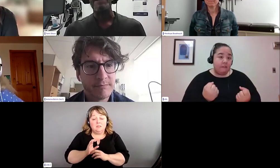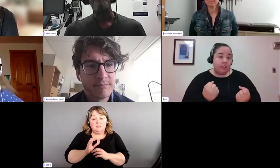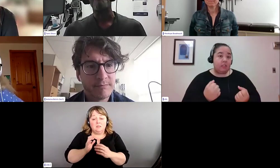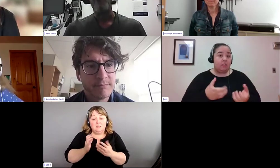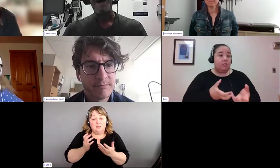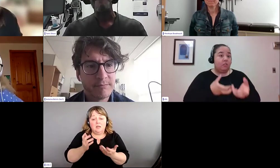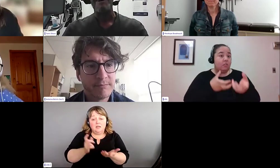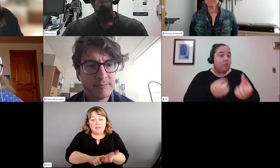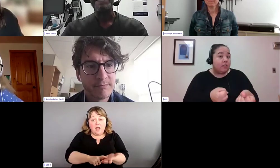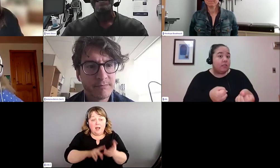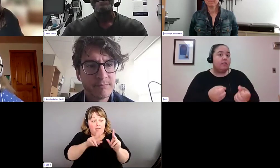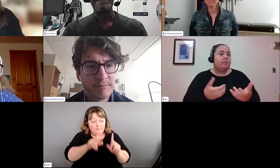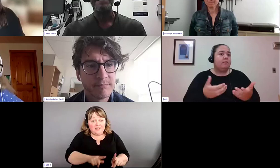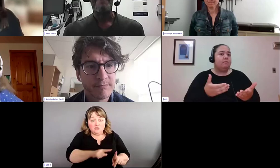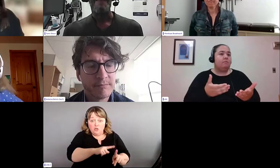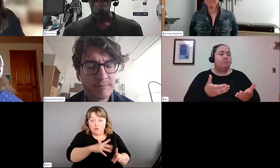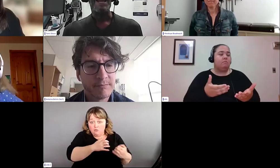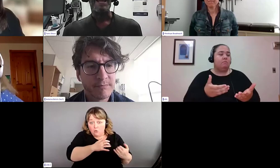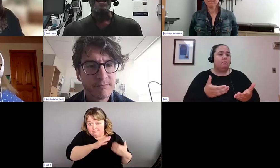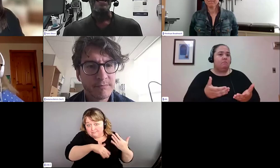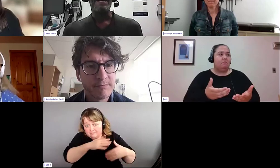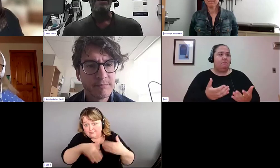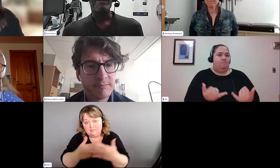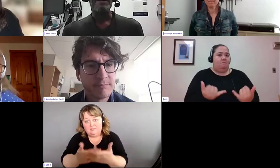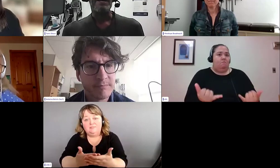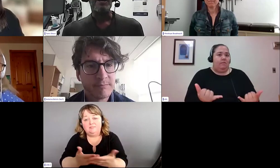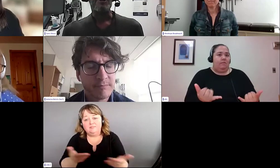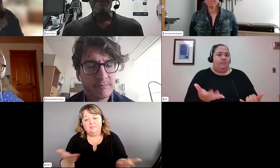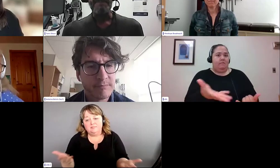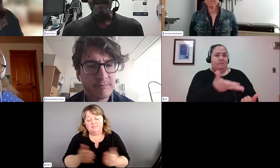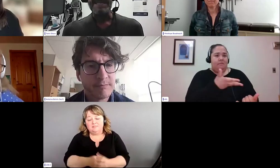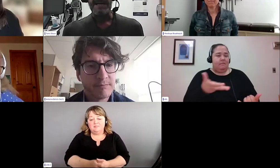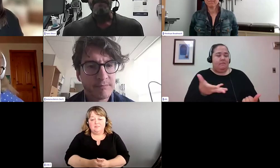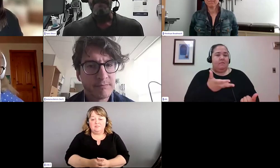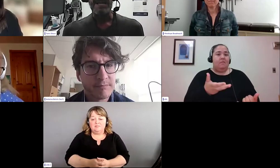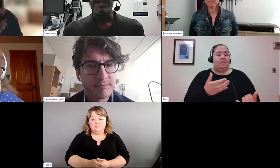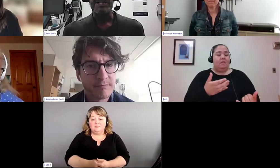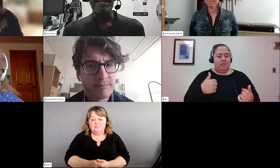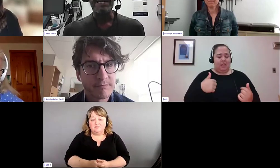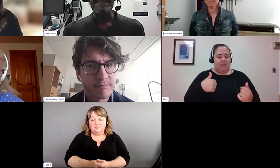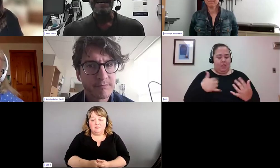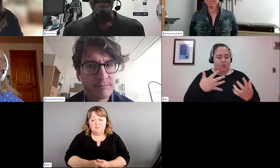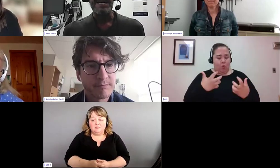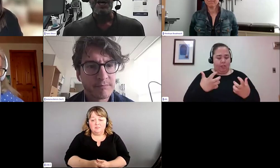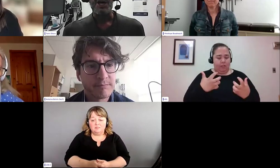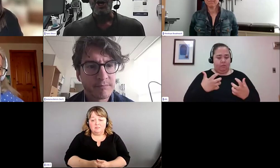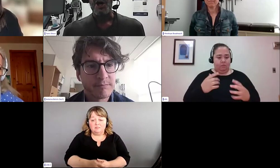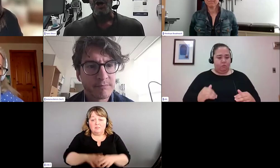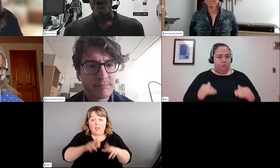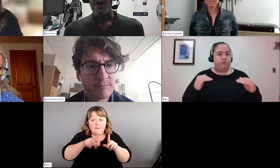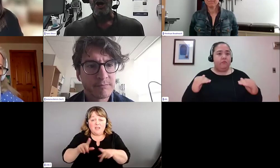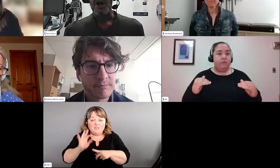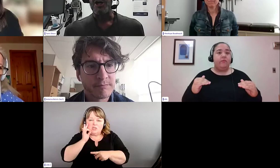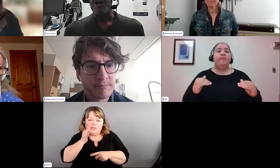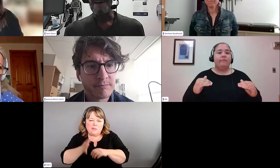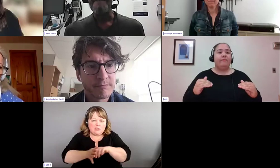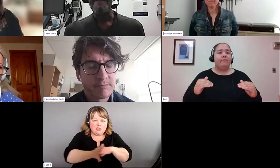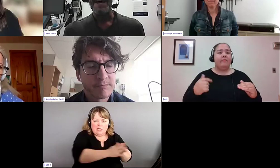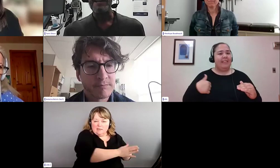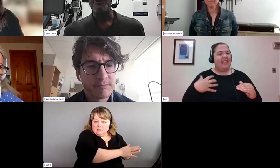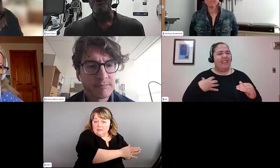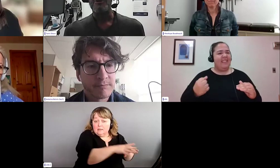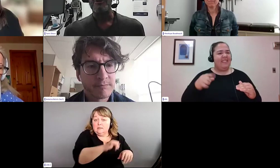be present in the moment that the individual wants to advance. And as the